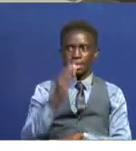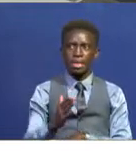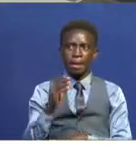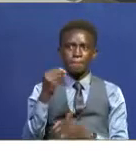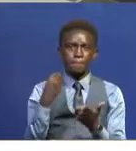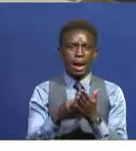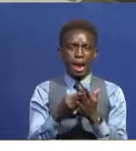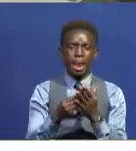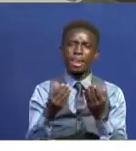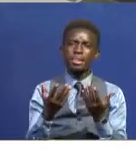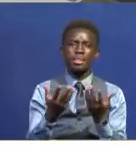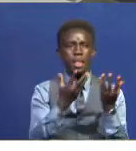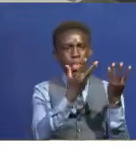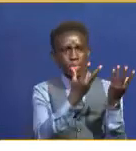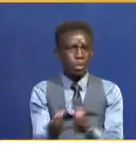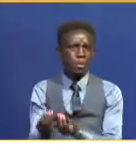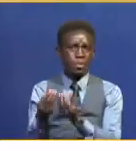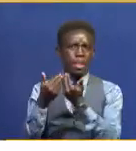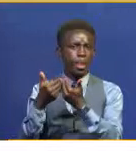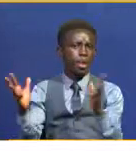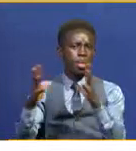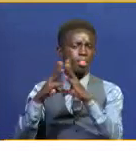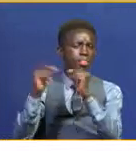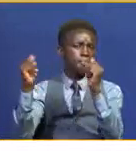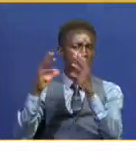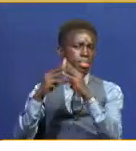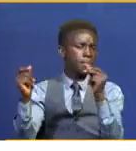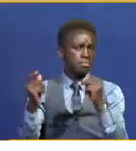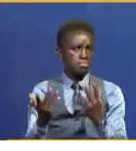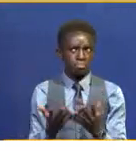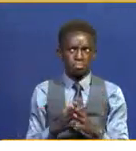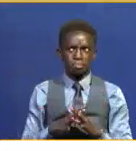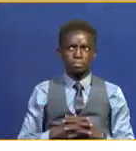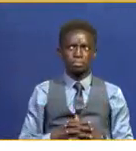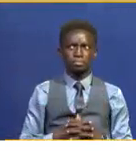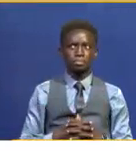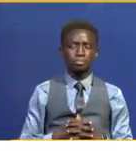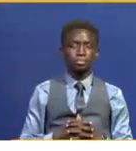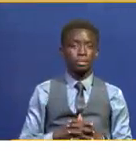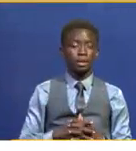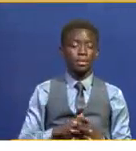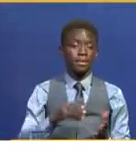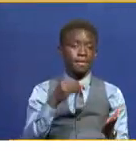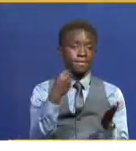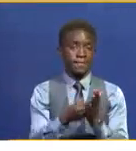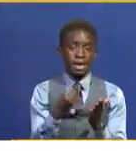hard-earned money. Yeah, thank you. So the financial services space